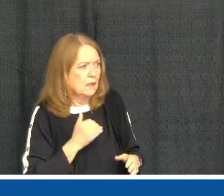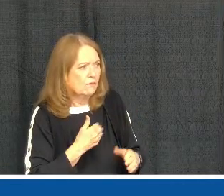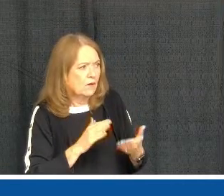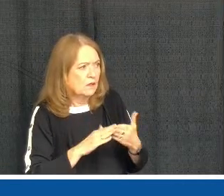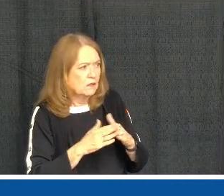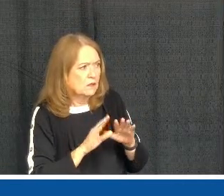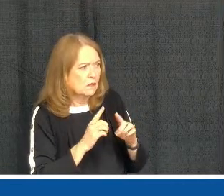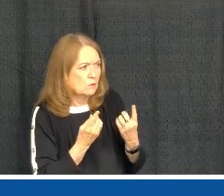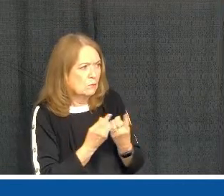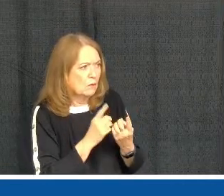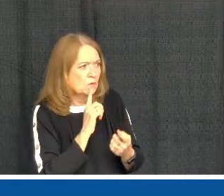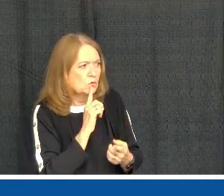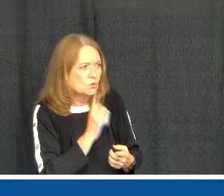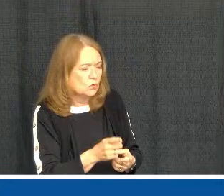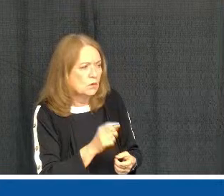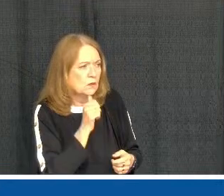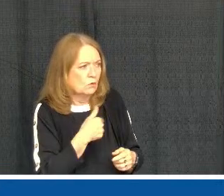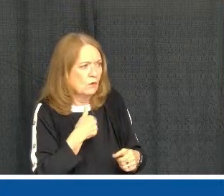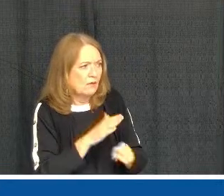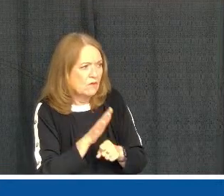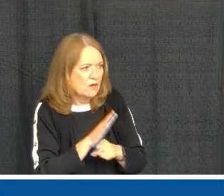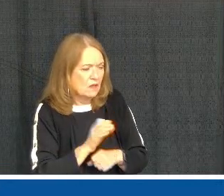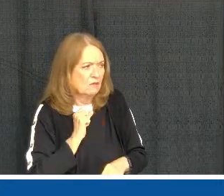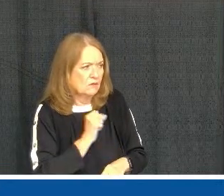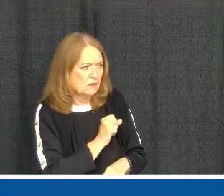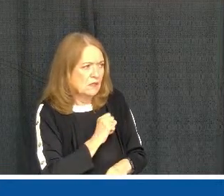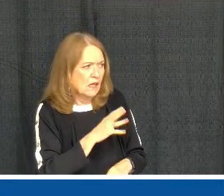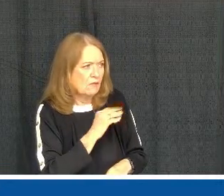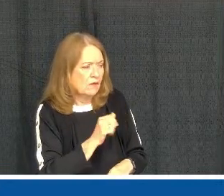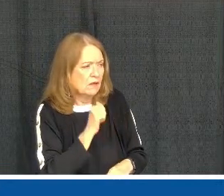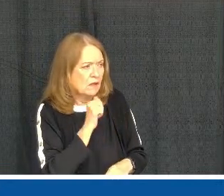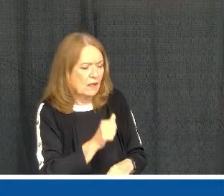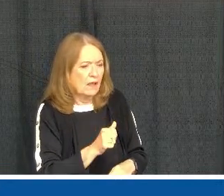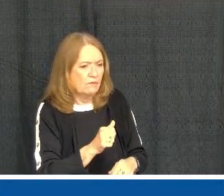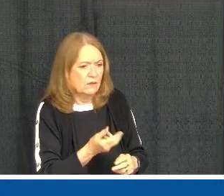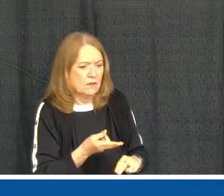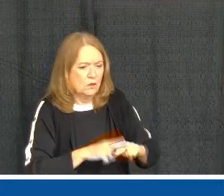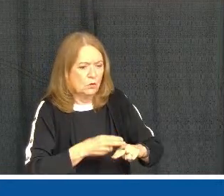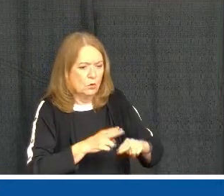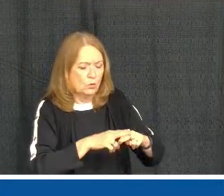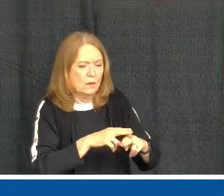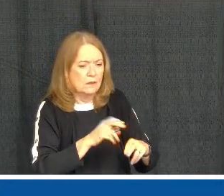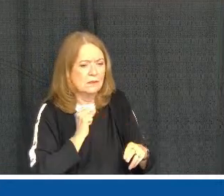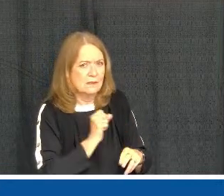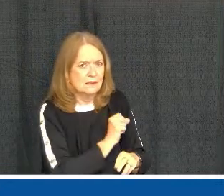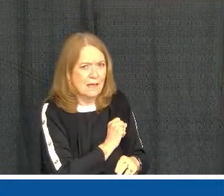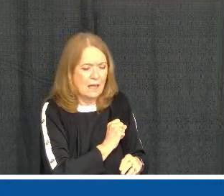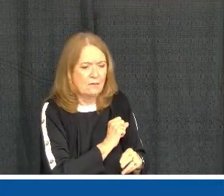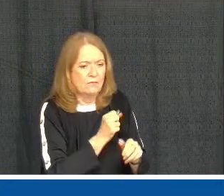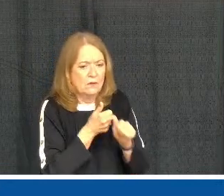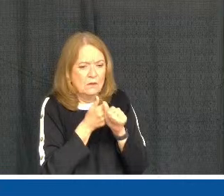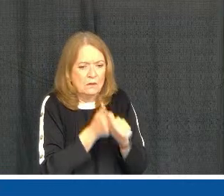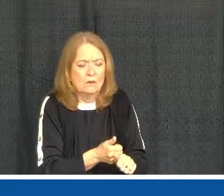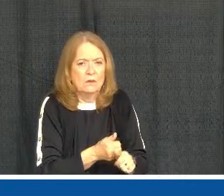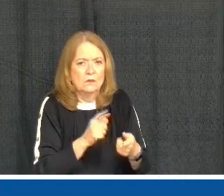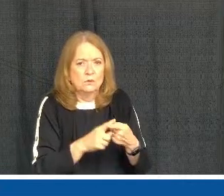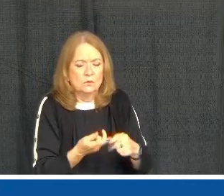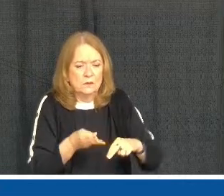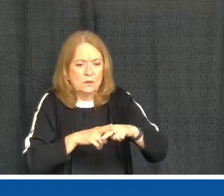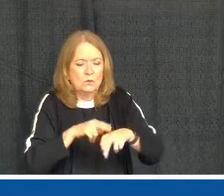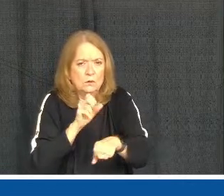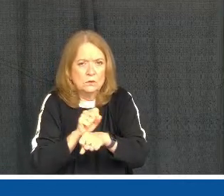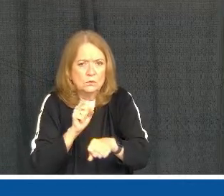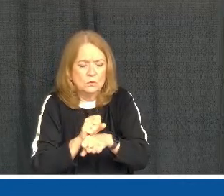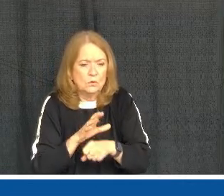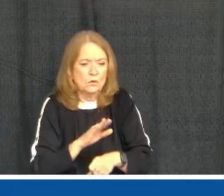departments are truly understaffed, and they haven't grown with the exponentially as our community and actually their job and